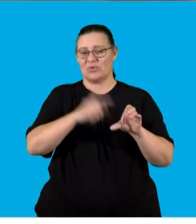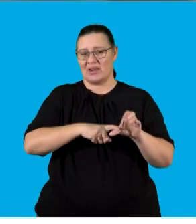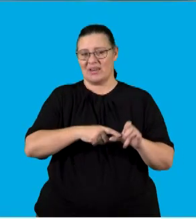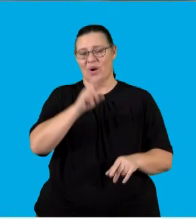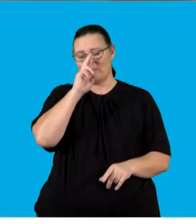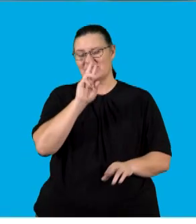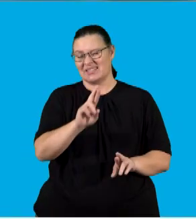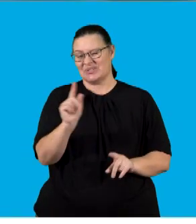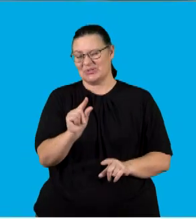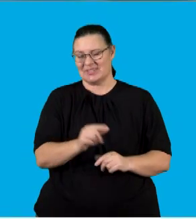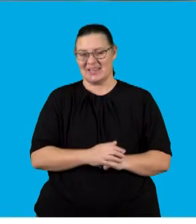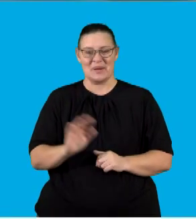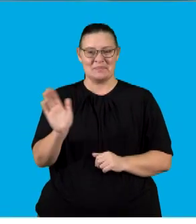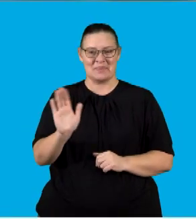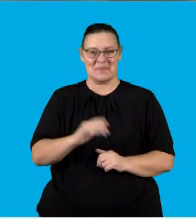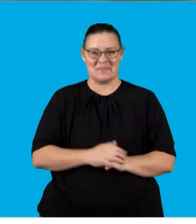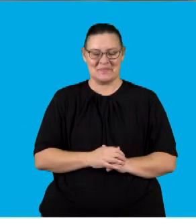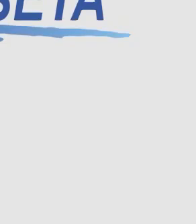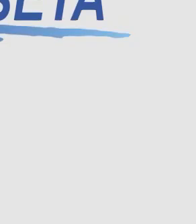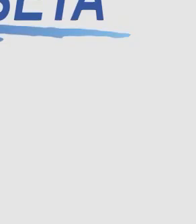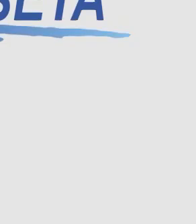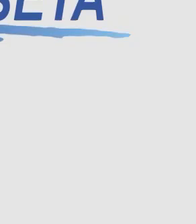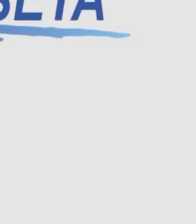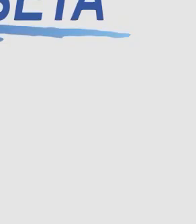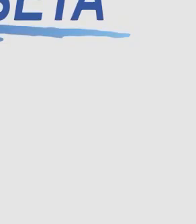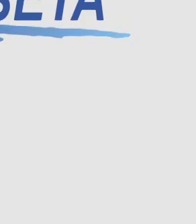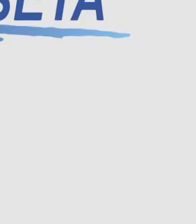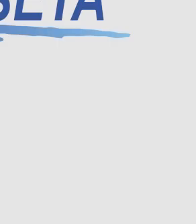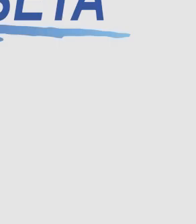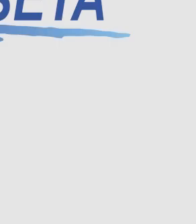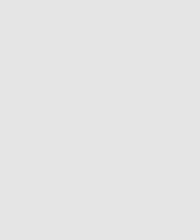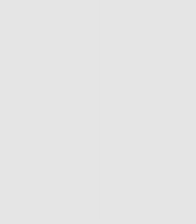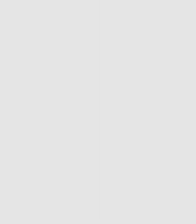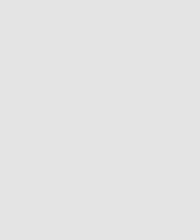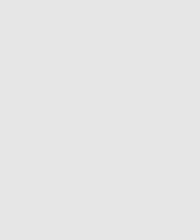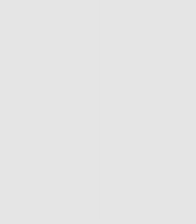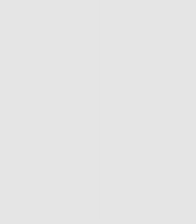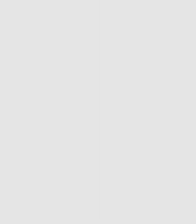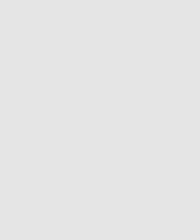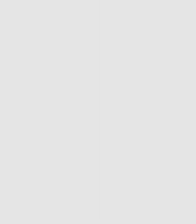you next time. Goodbye.